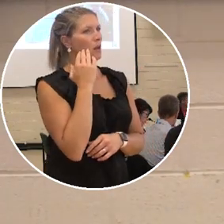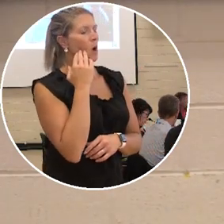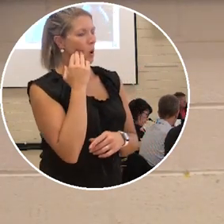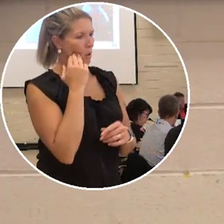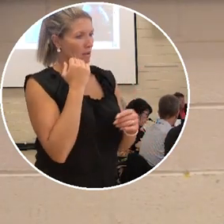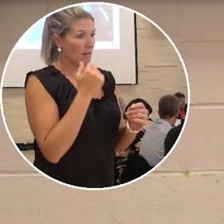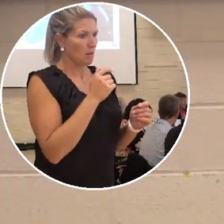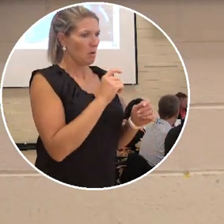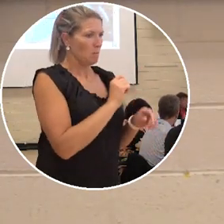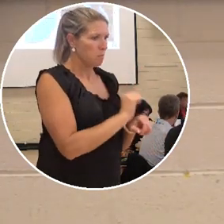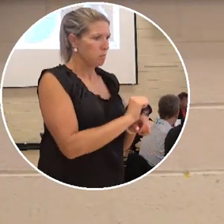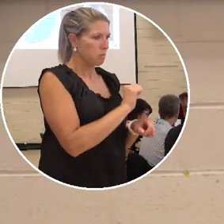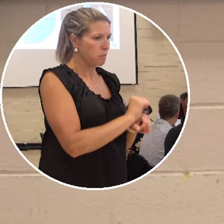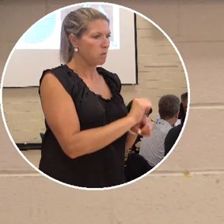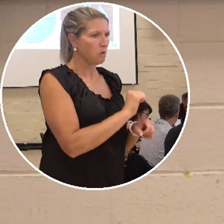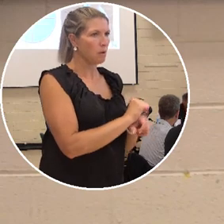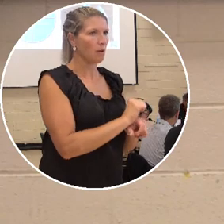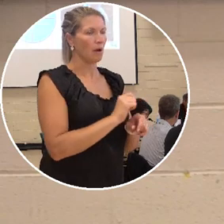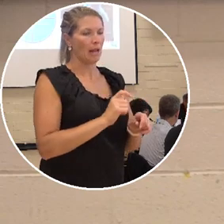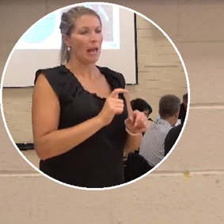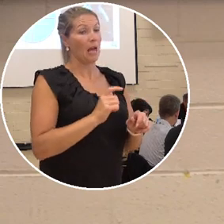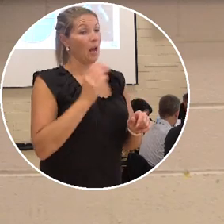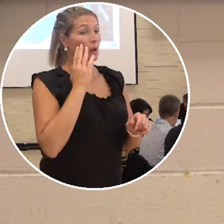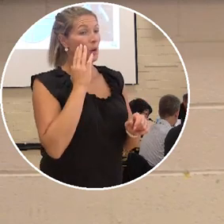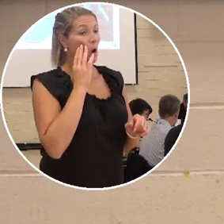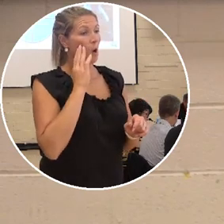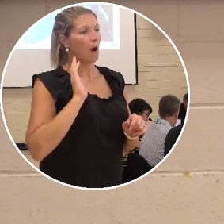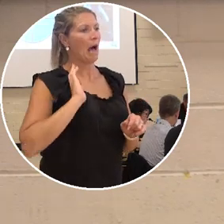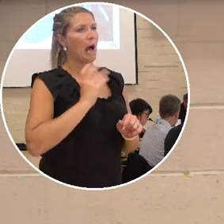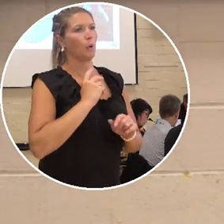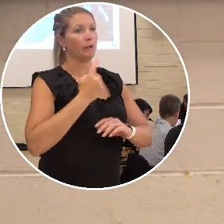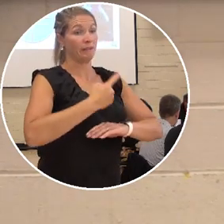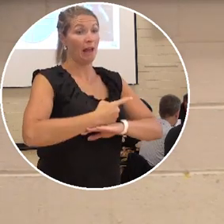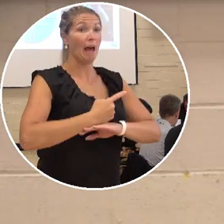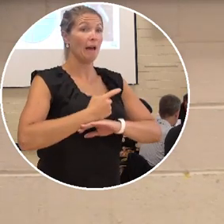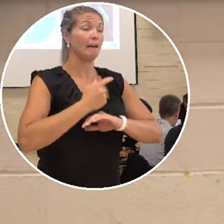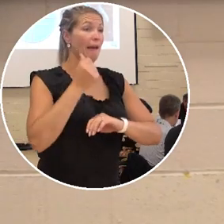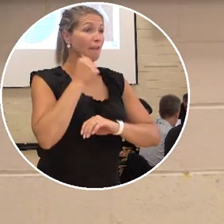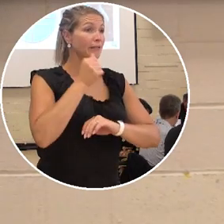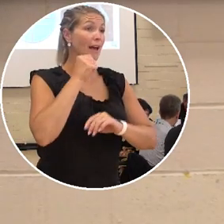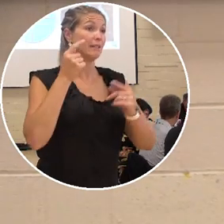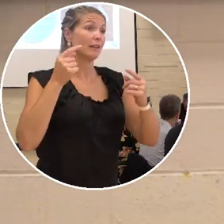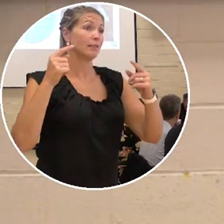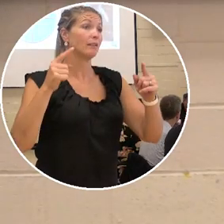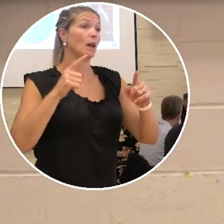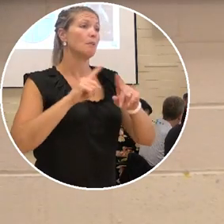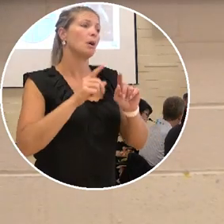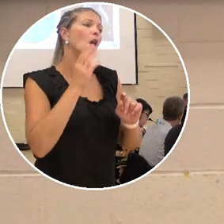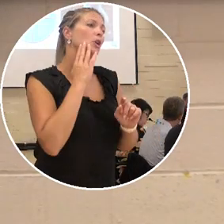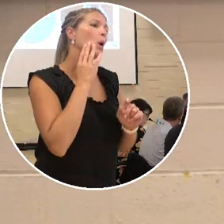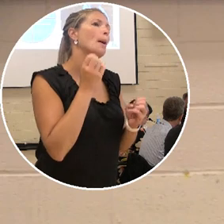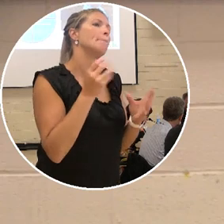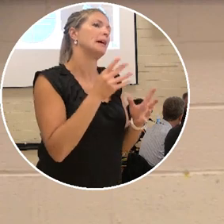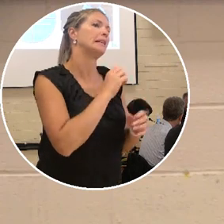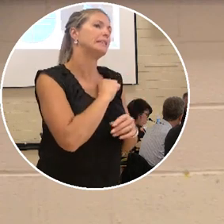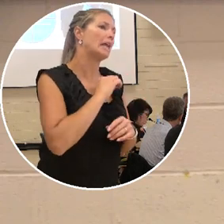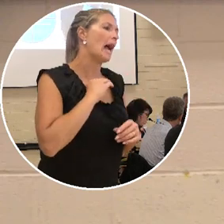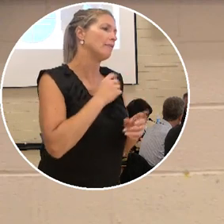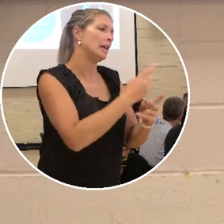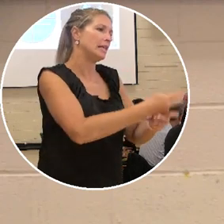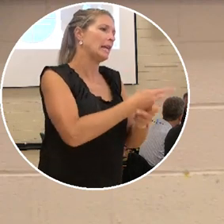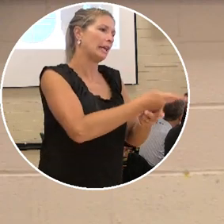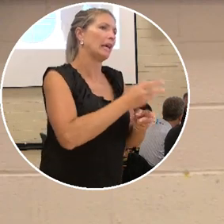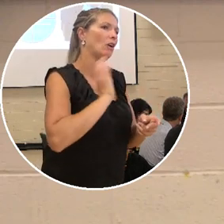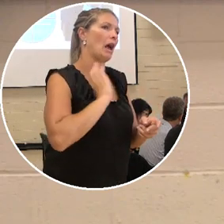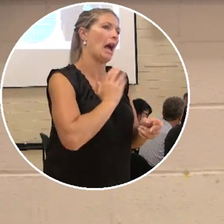very uneventful in the terms of things that could go wrong. So it means that there are people on deck taking care of kids across the province. Any